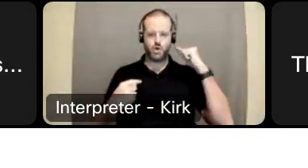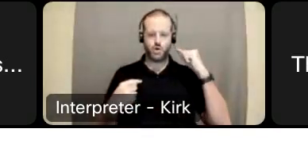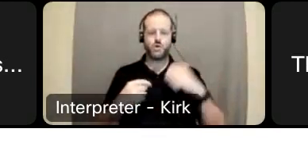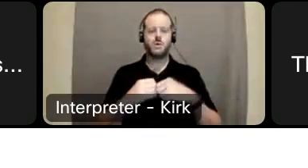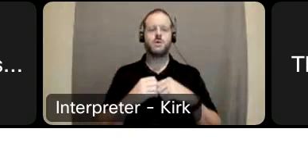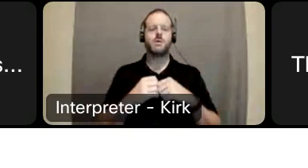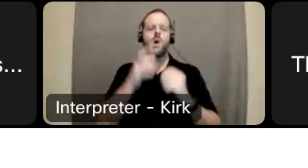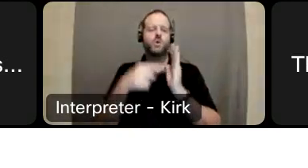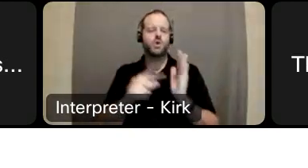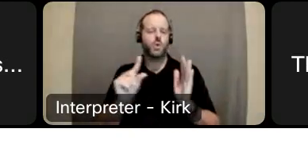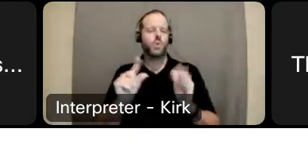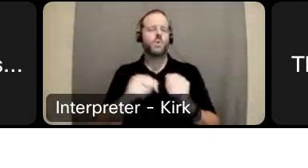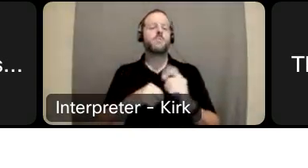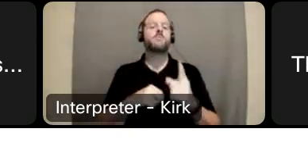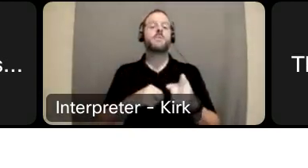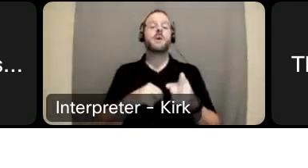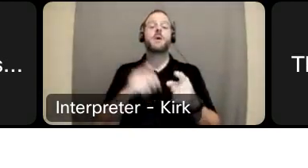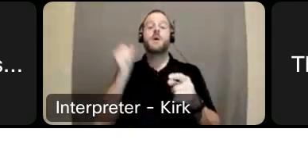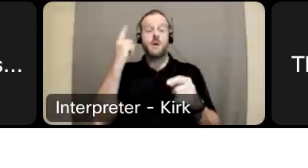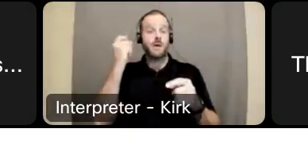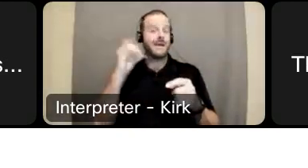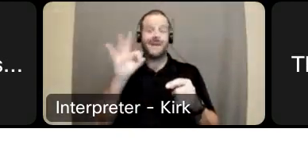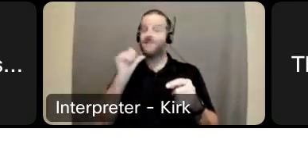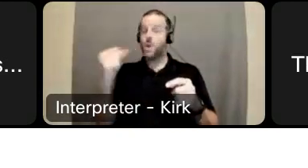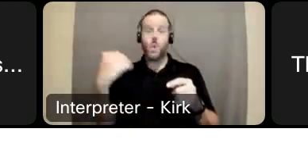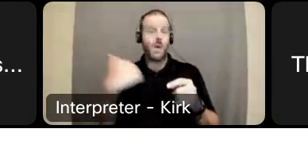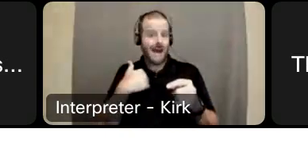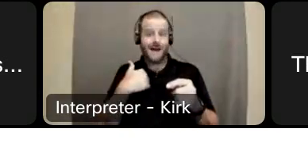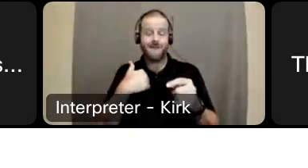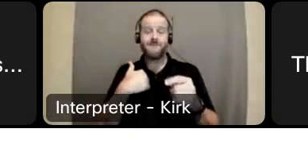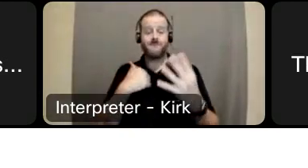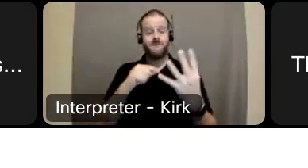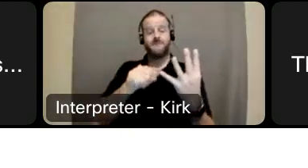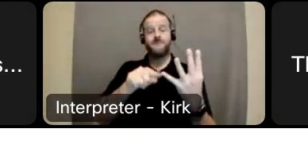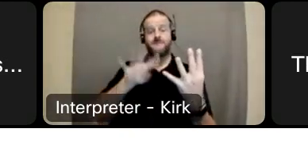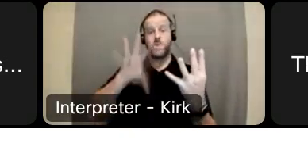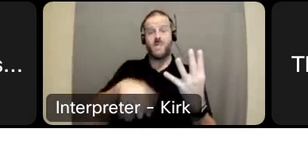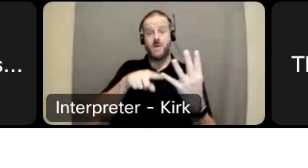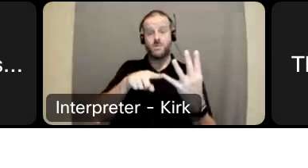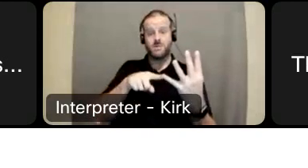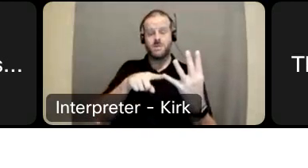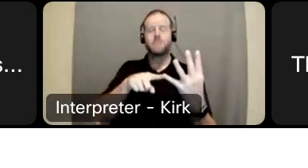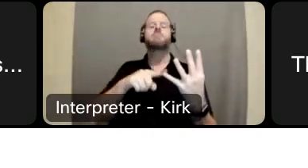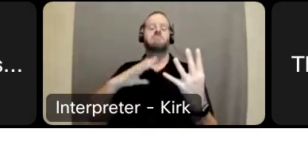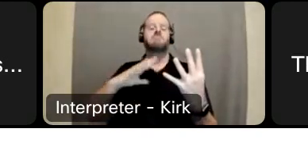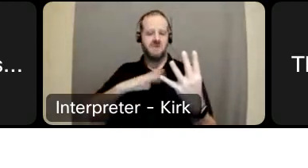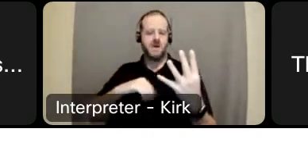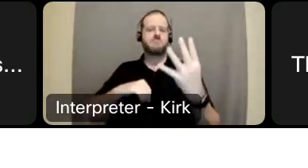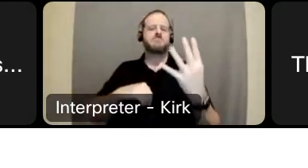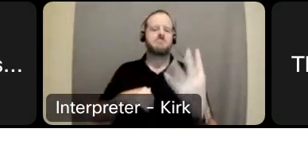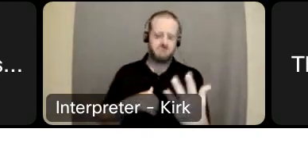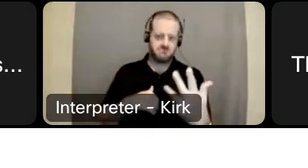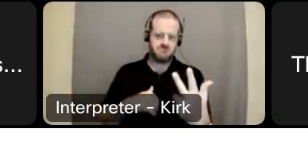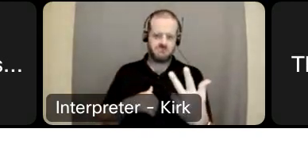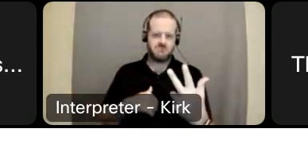if you don't have all of these frequencies, or if you're missing 4,000 particularly, you can calculate a 3